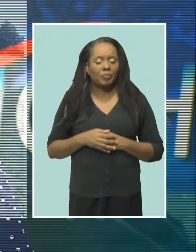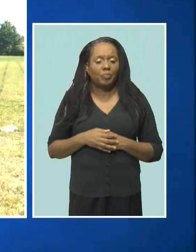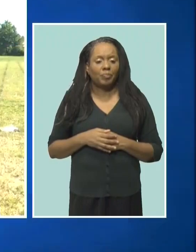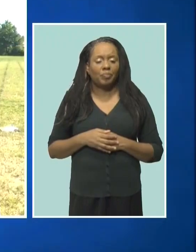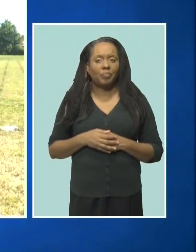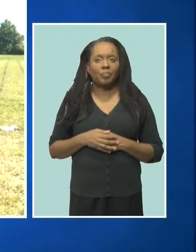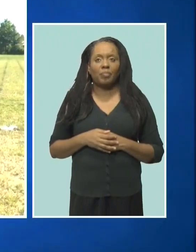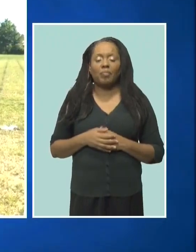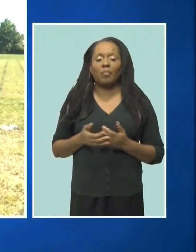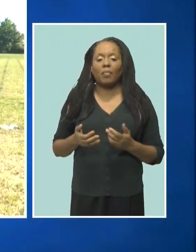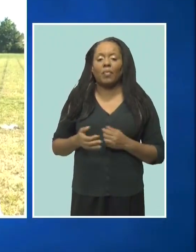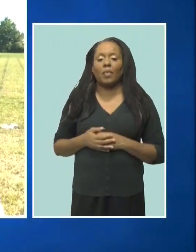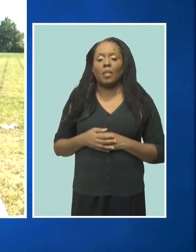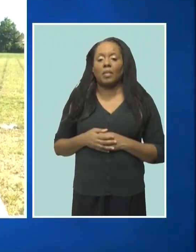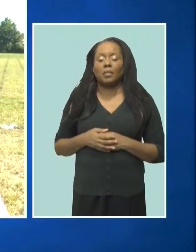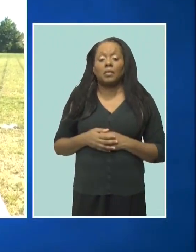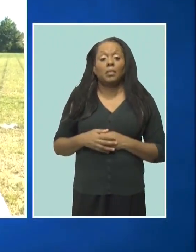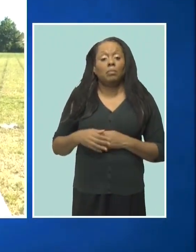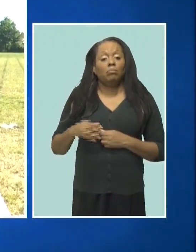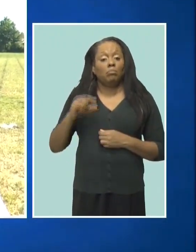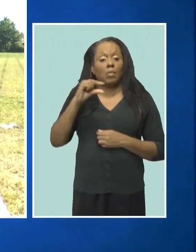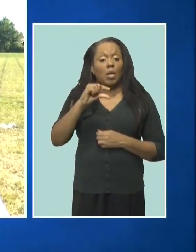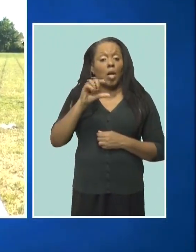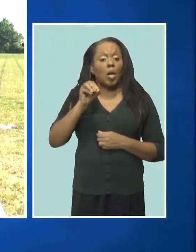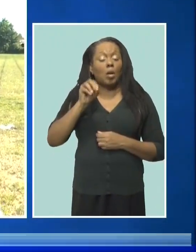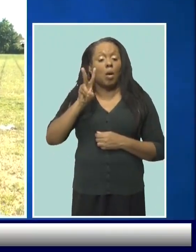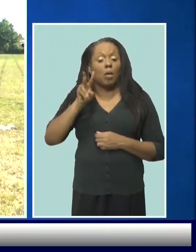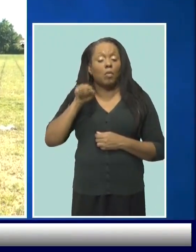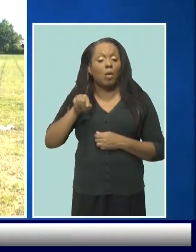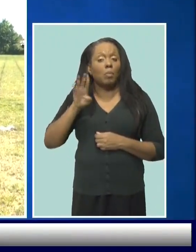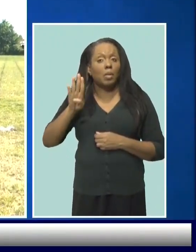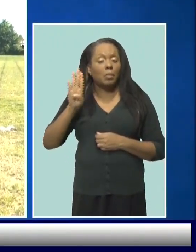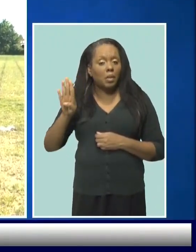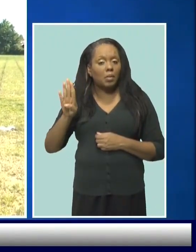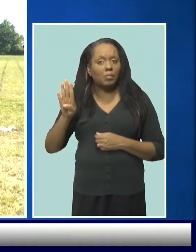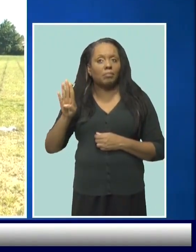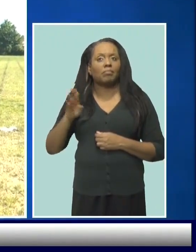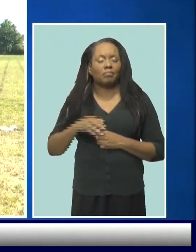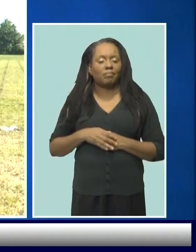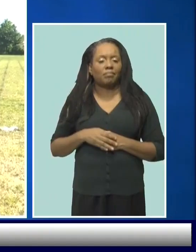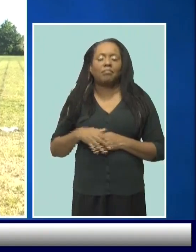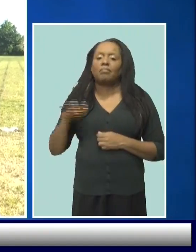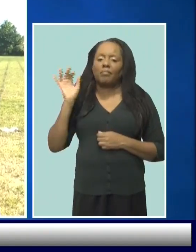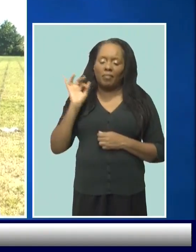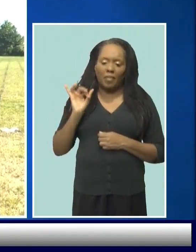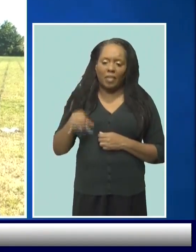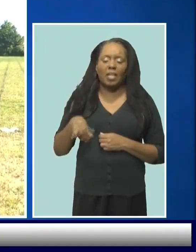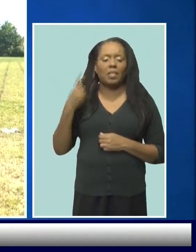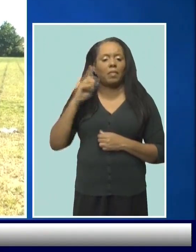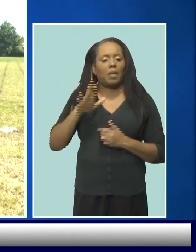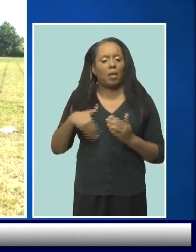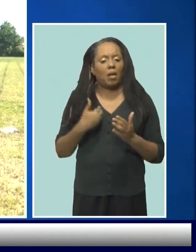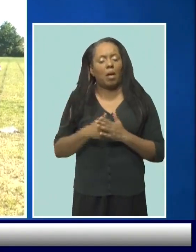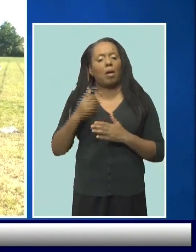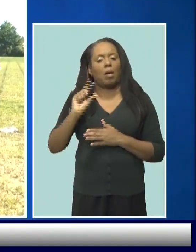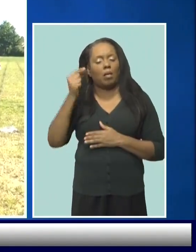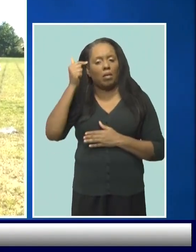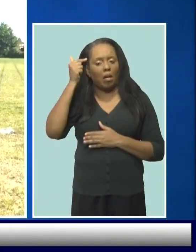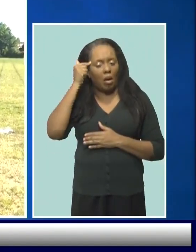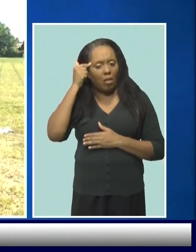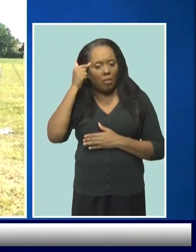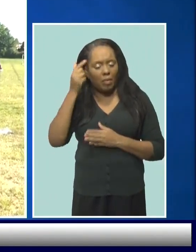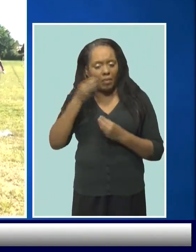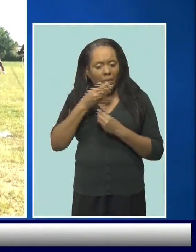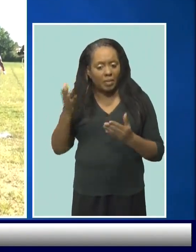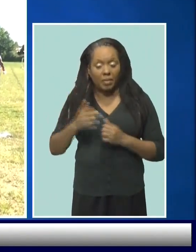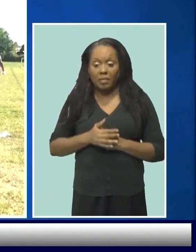So that gov.bb becomes the home of the client of government online. Any interaction you